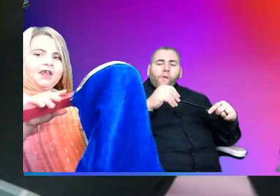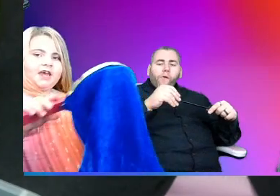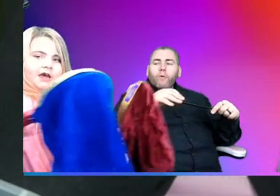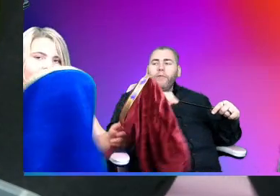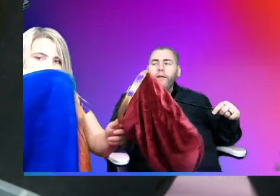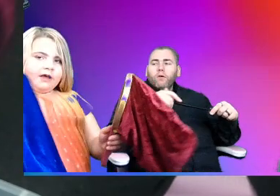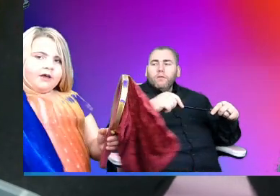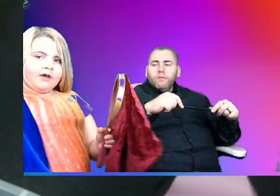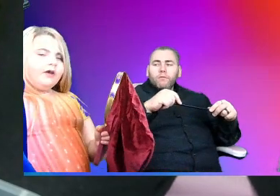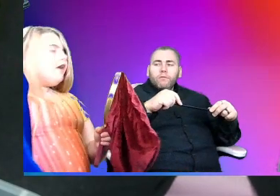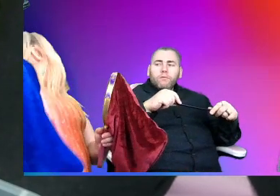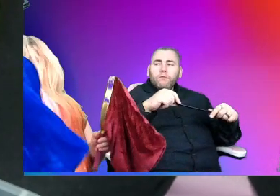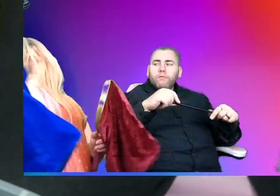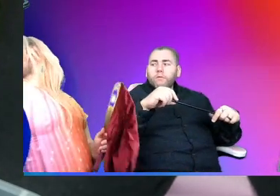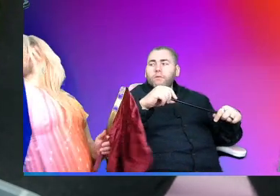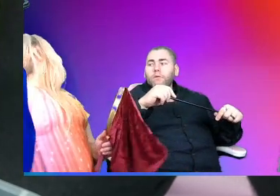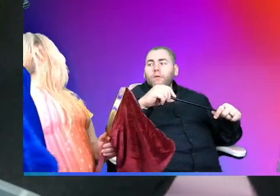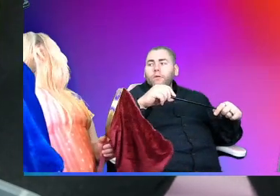these. And what are they called?